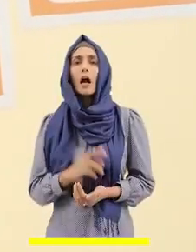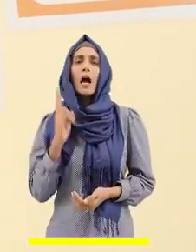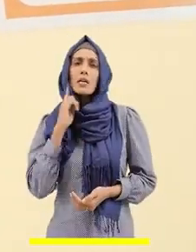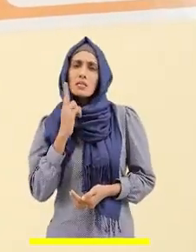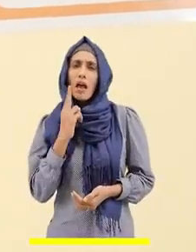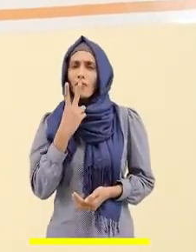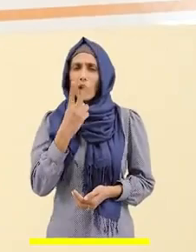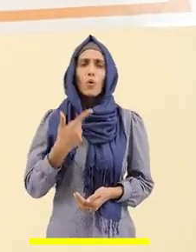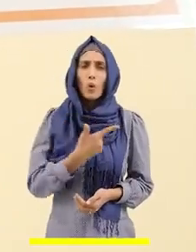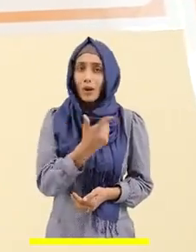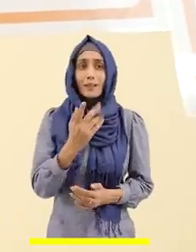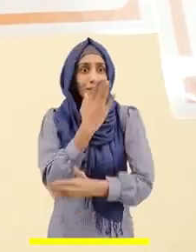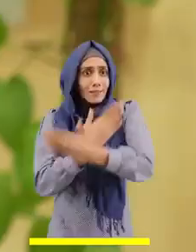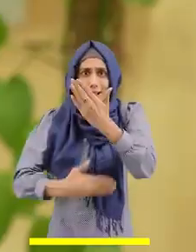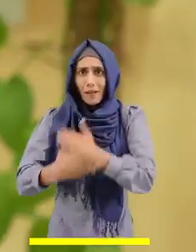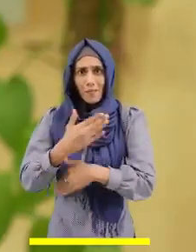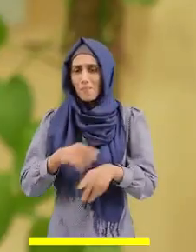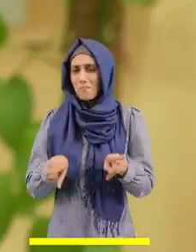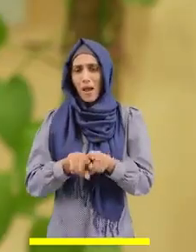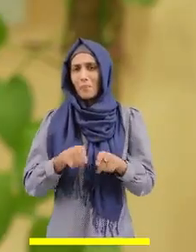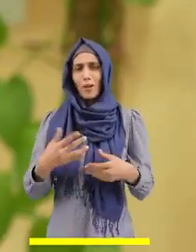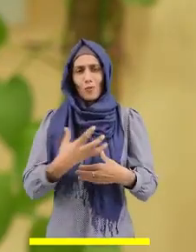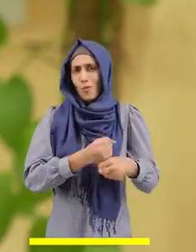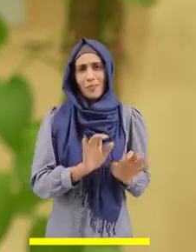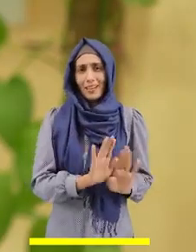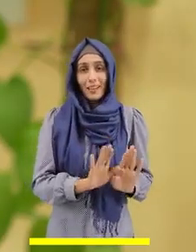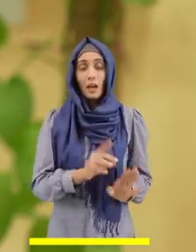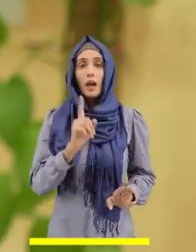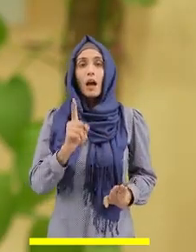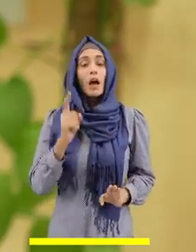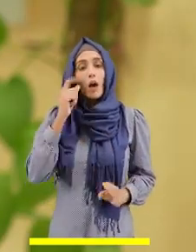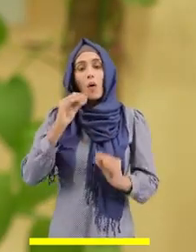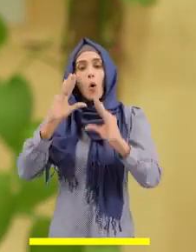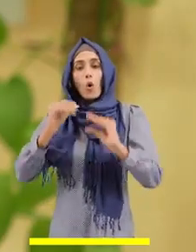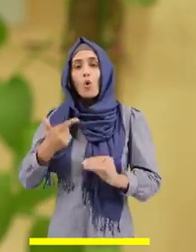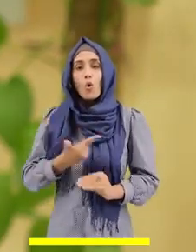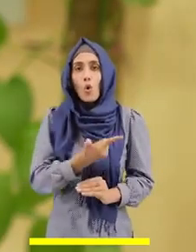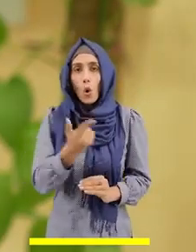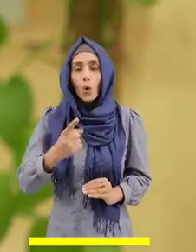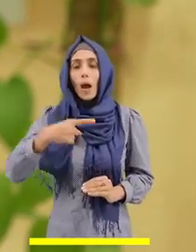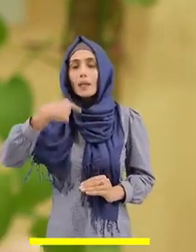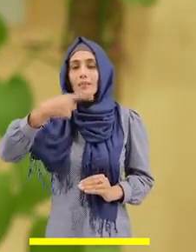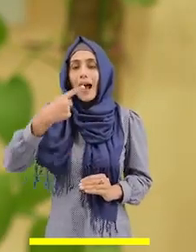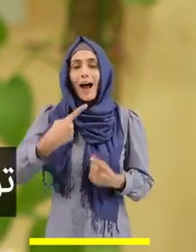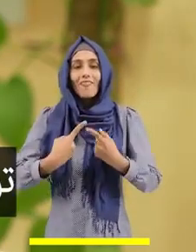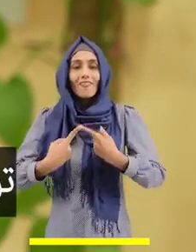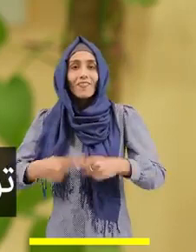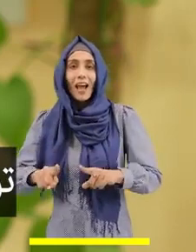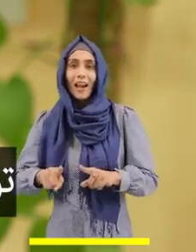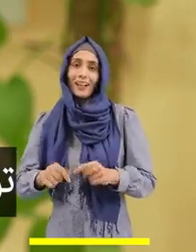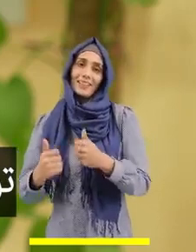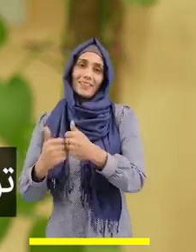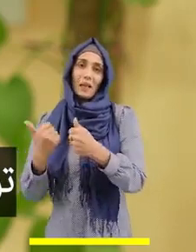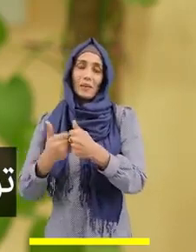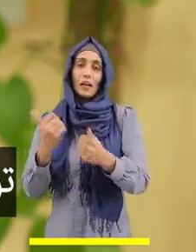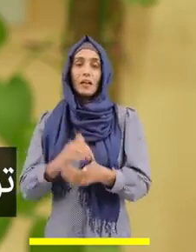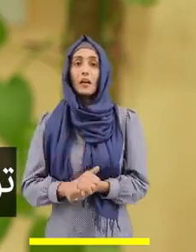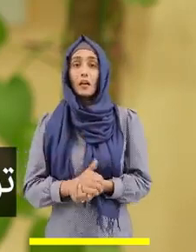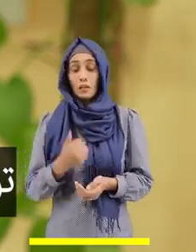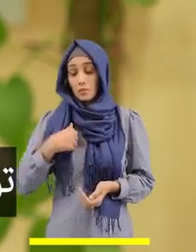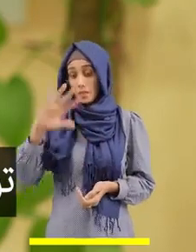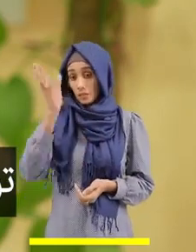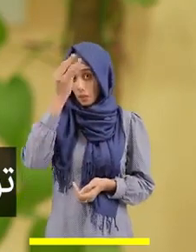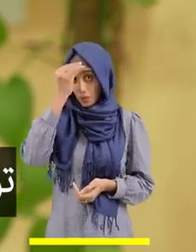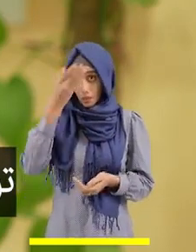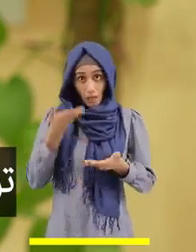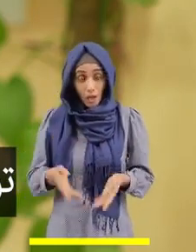If we look at the deaf community not as a disability group, but as a minority culture that just speaks a different language,